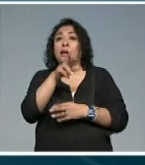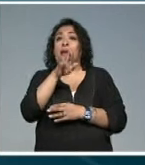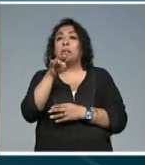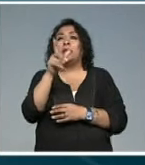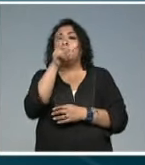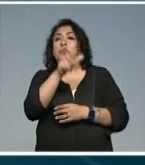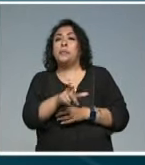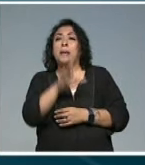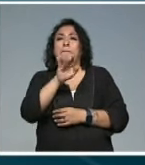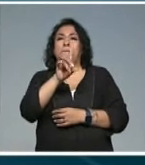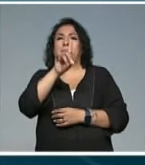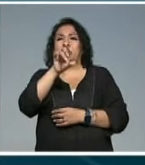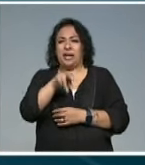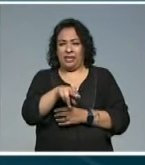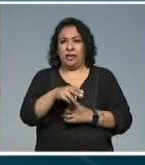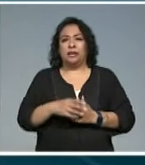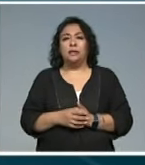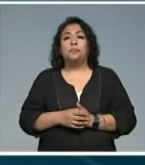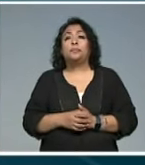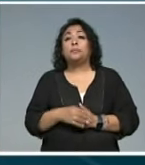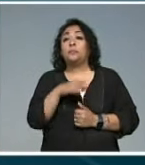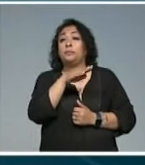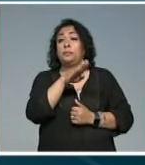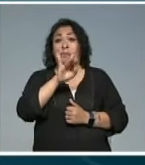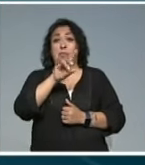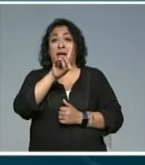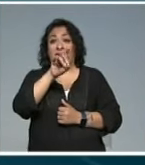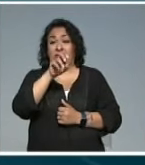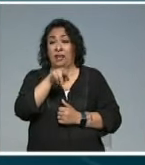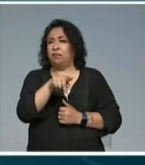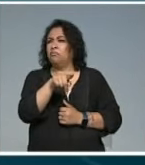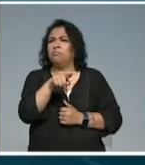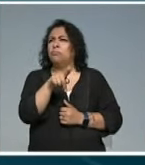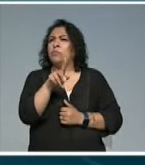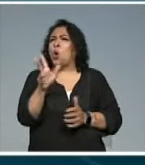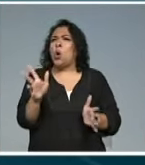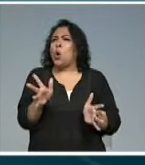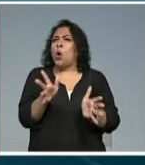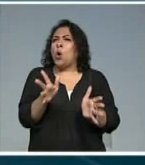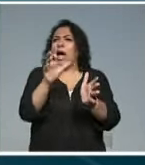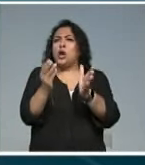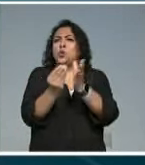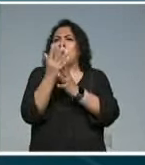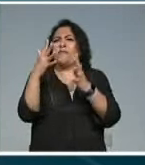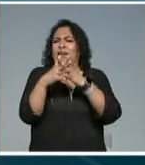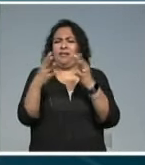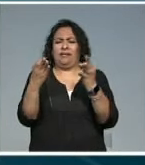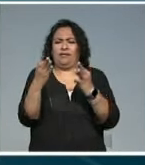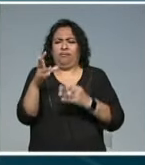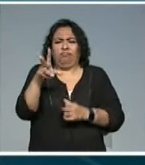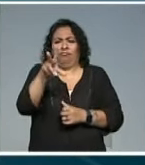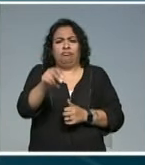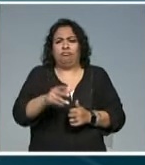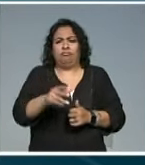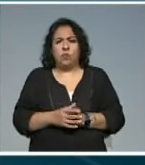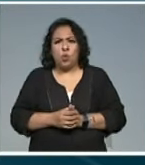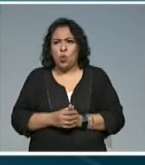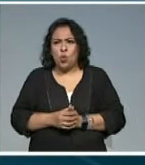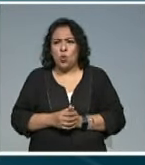figura de Joe Biden. Biden is not really an advocate for a new Cold War.